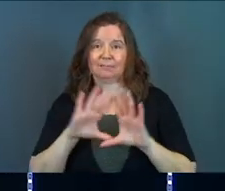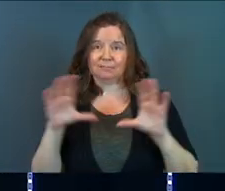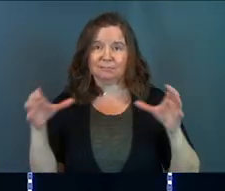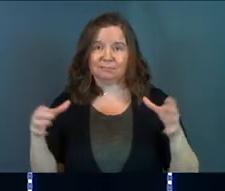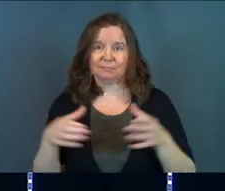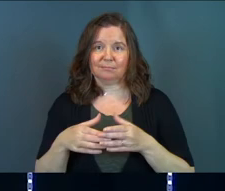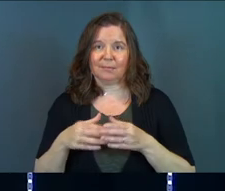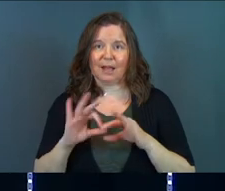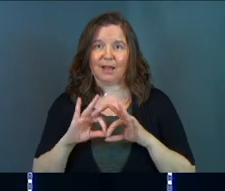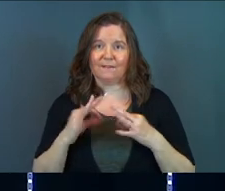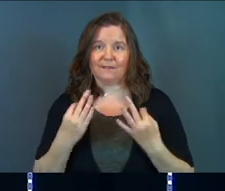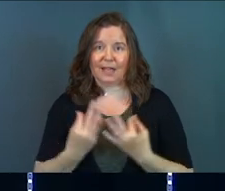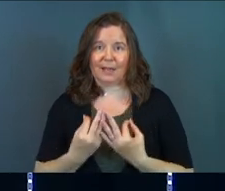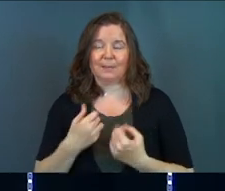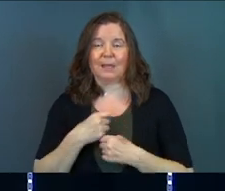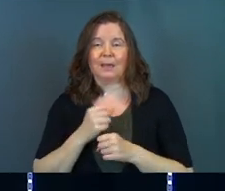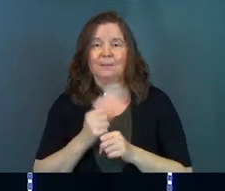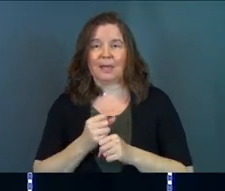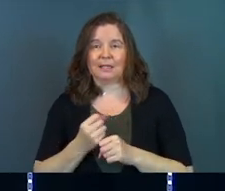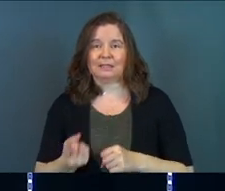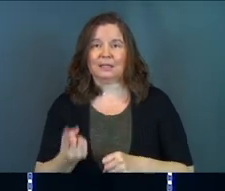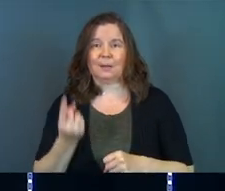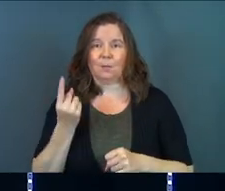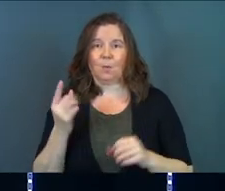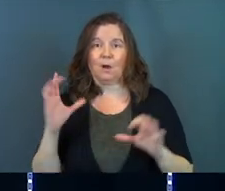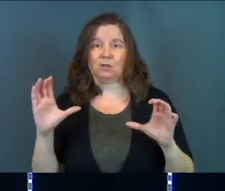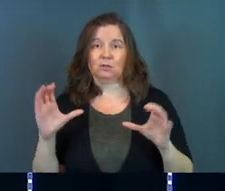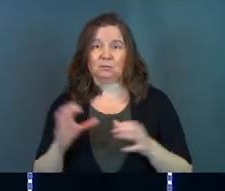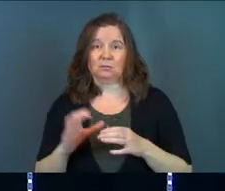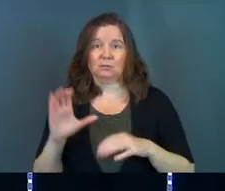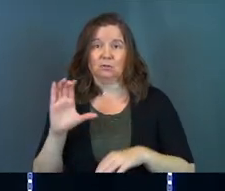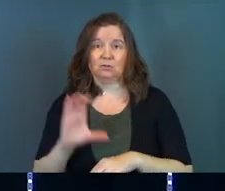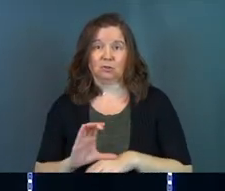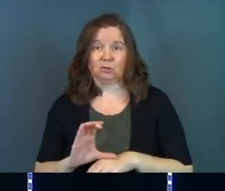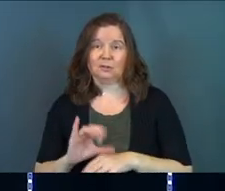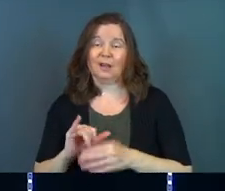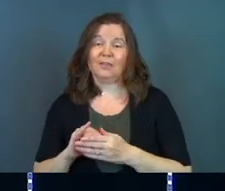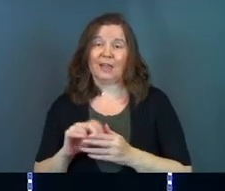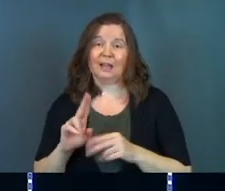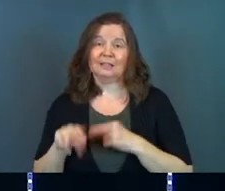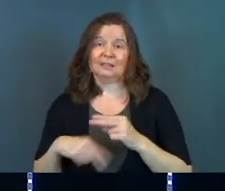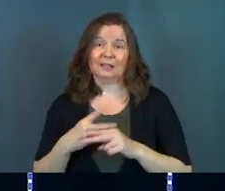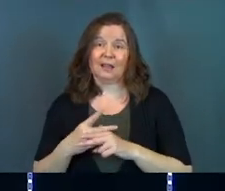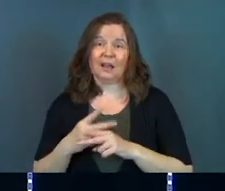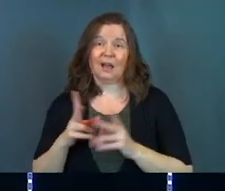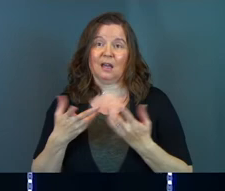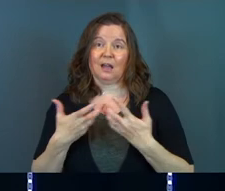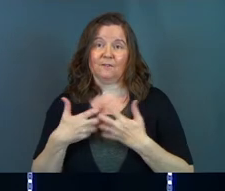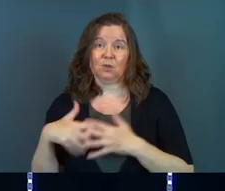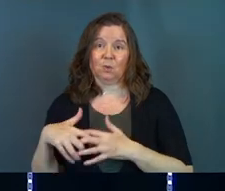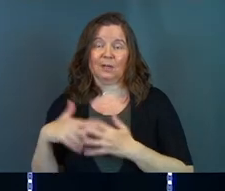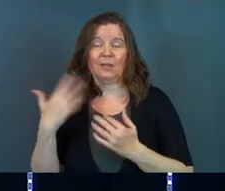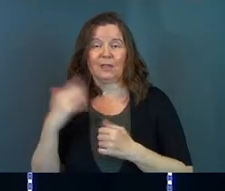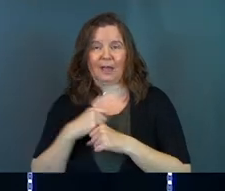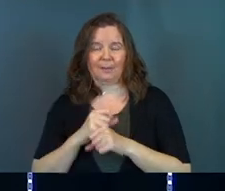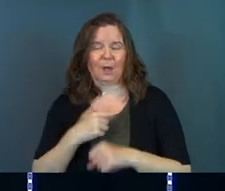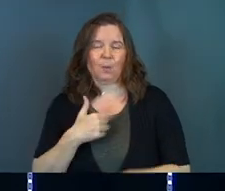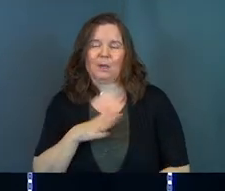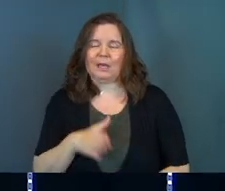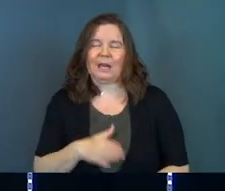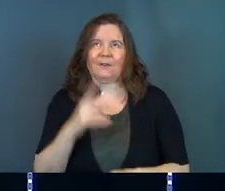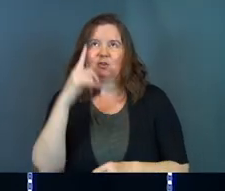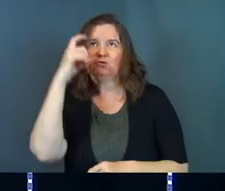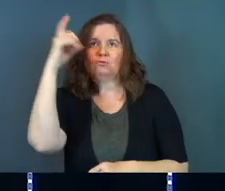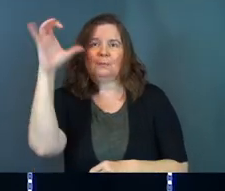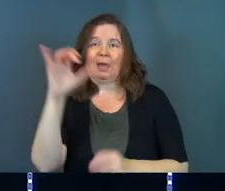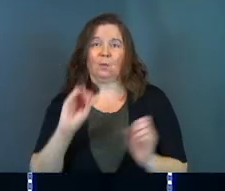family and makes them one church. And it's the kind of unity that God makes, and we could never dream